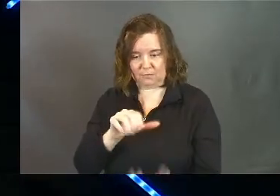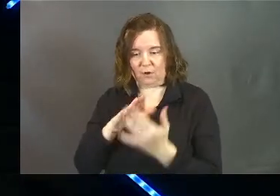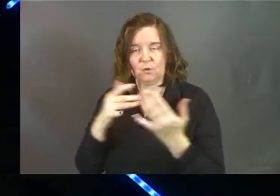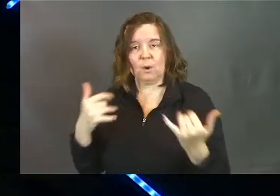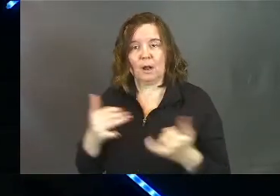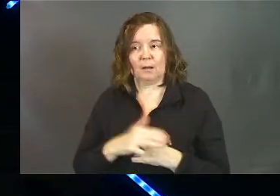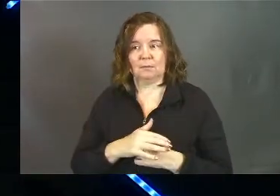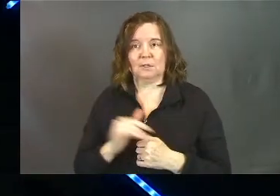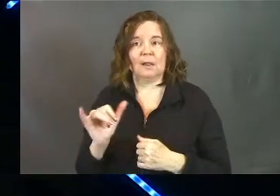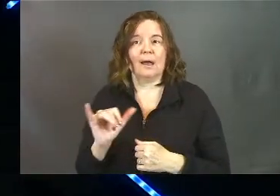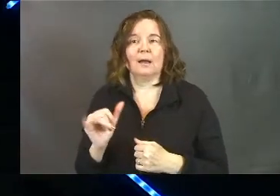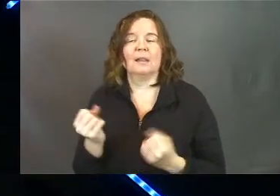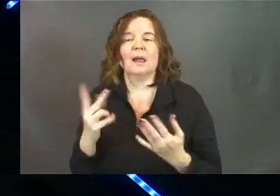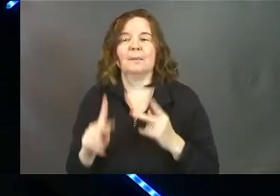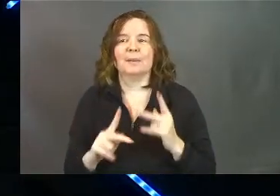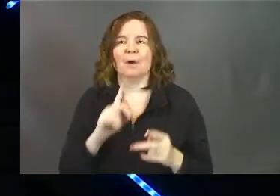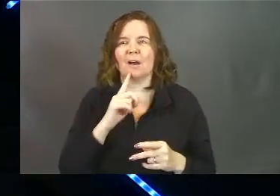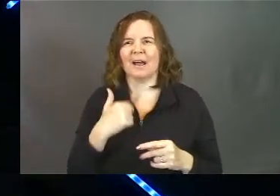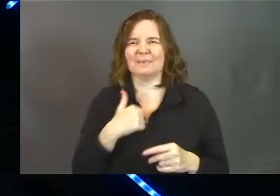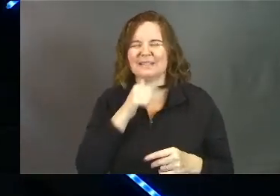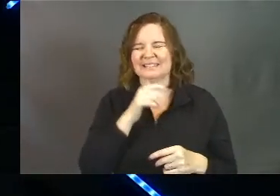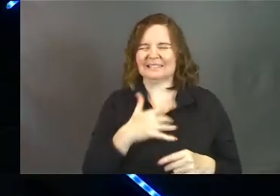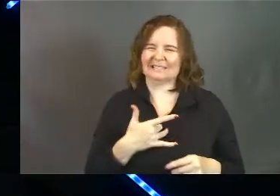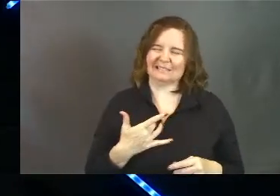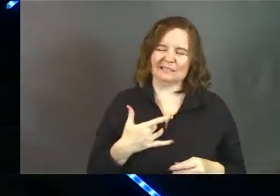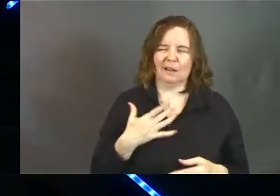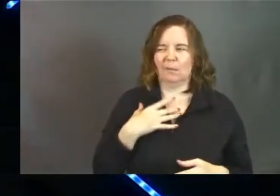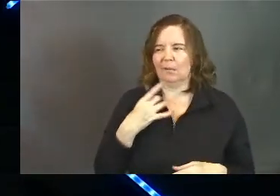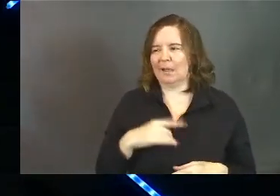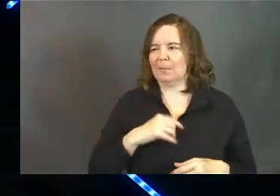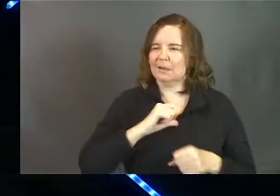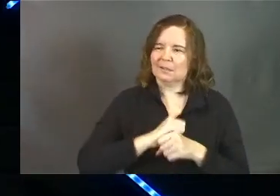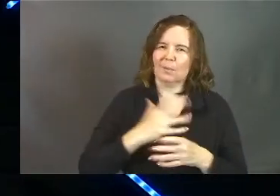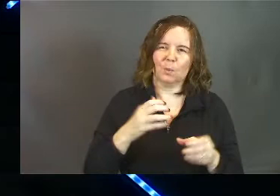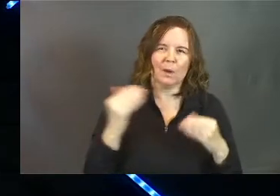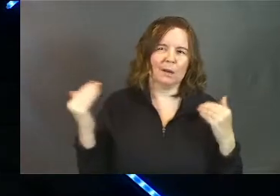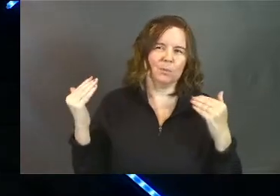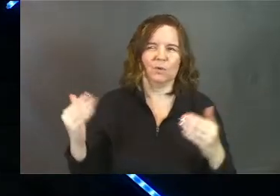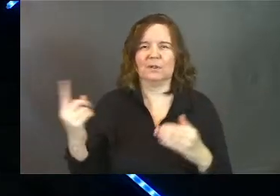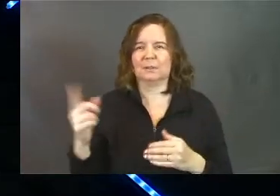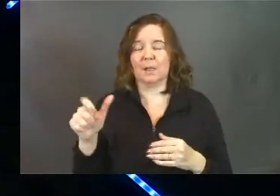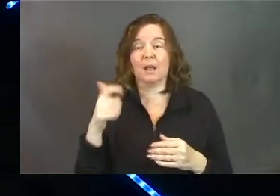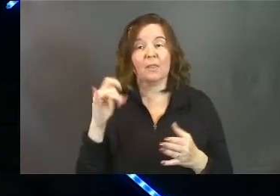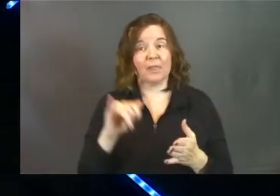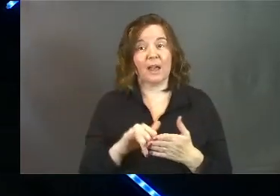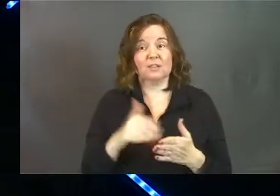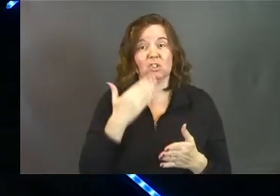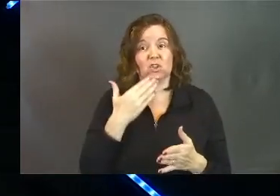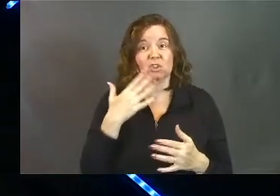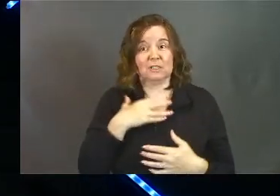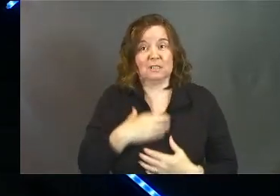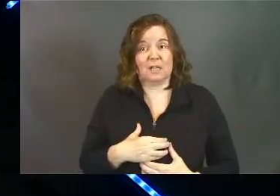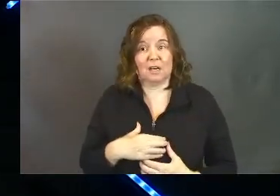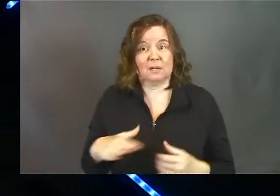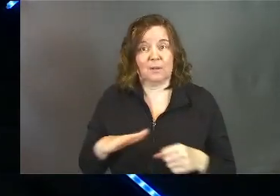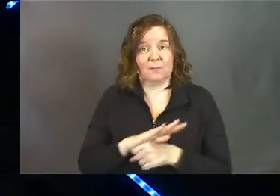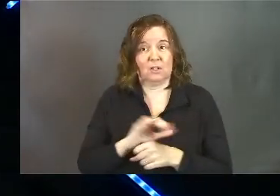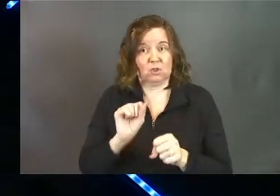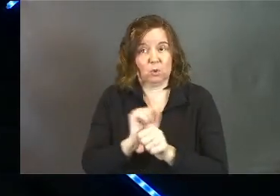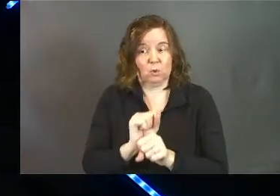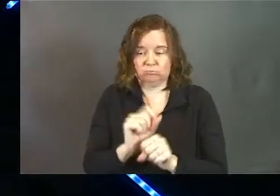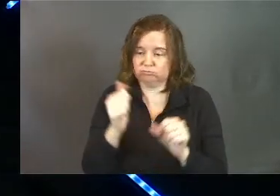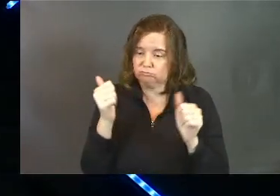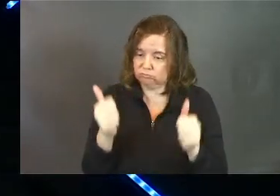right now. You know, like, a lot of people are, I'm unfulfilled in my job. I want to move on to something. That's a good desire, to be fulfilled in your